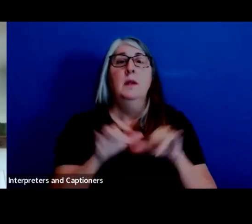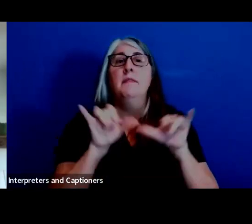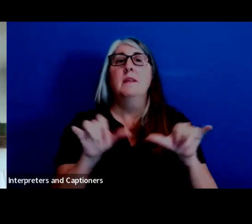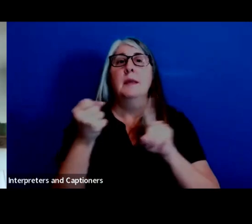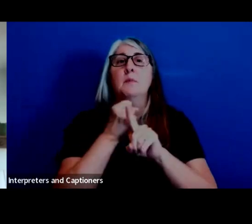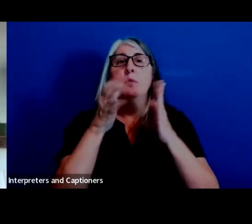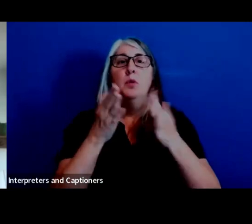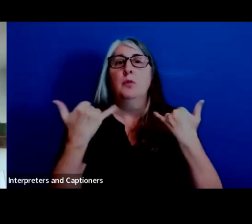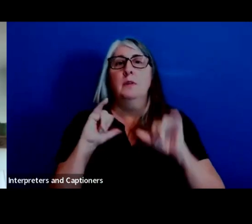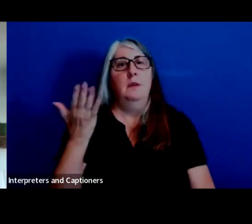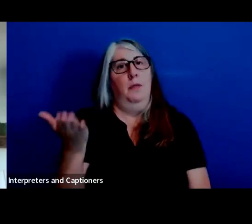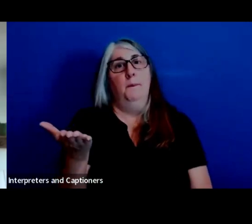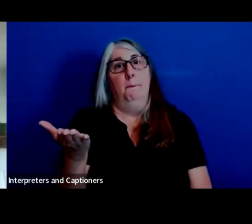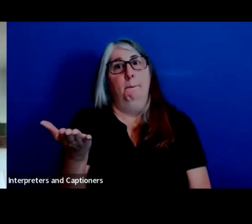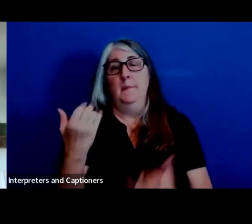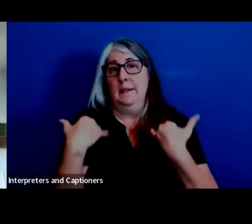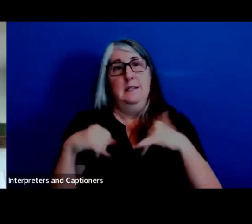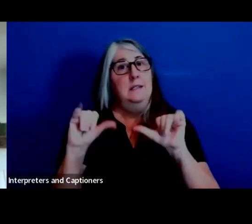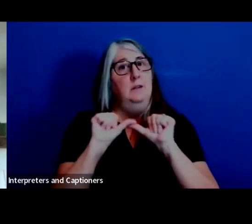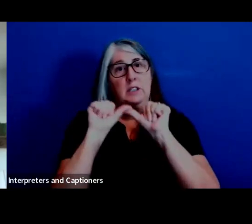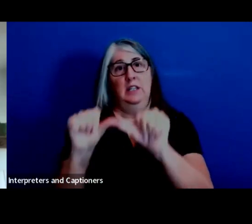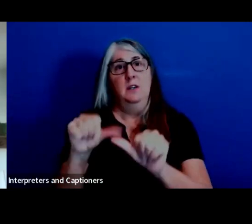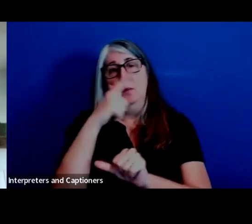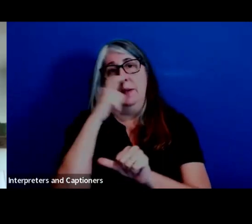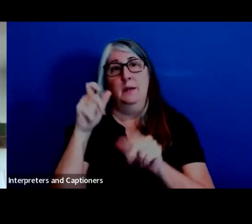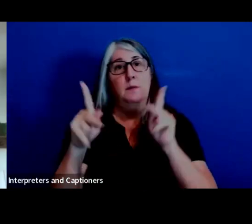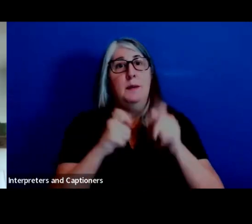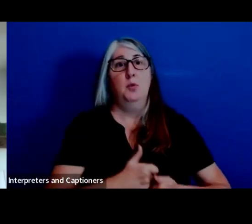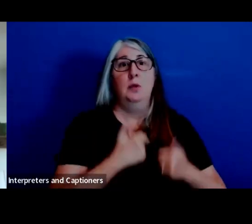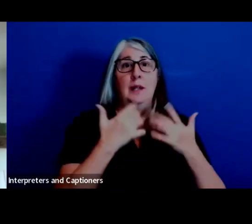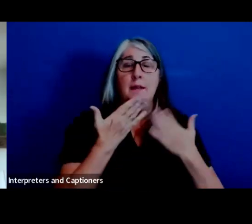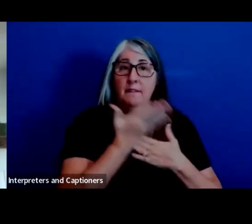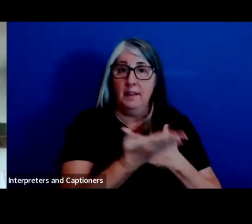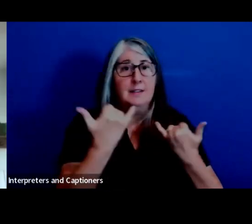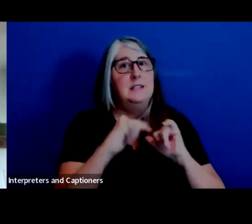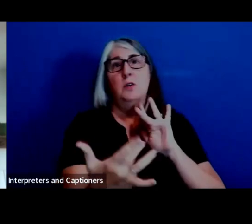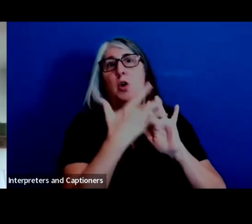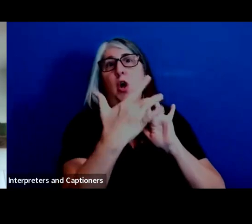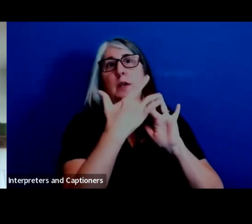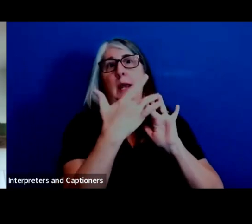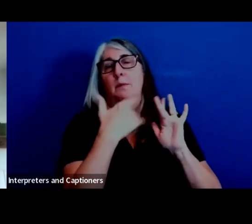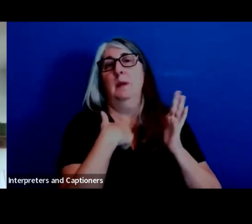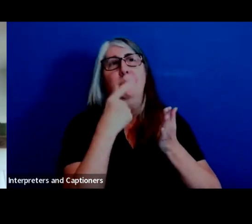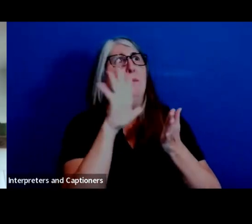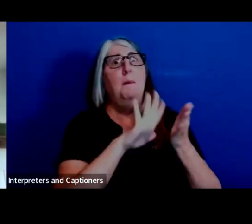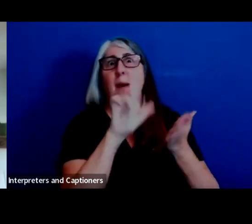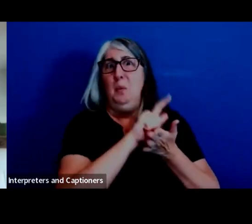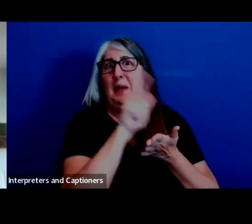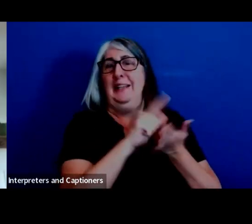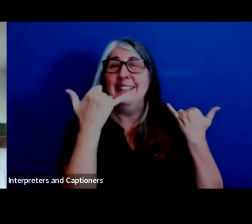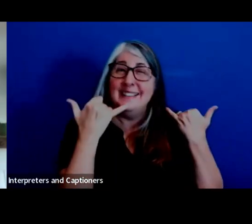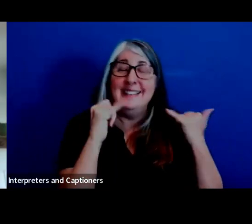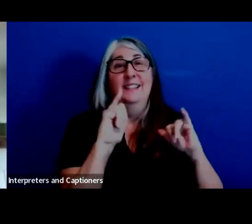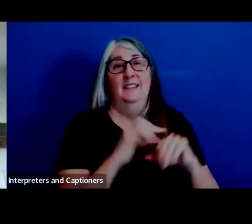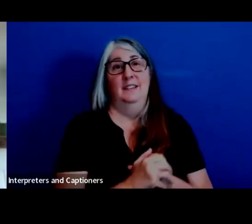continued to happen because the residents and staff there continued to reach out to me with stories pretty much on a weekly basis. So